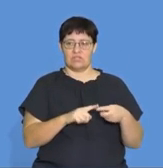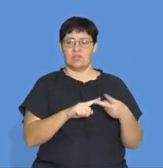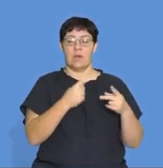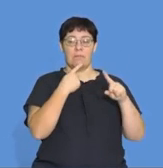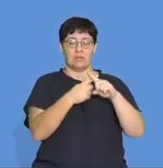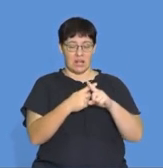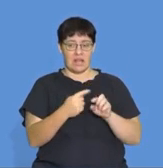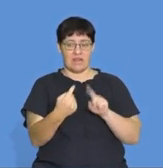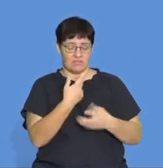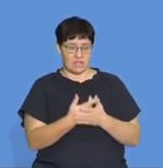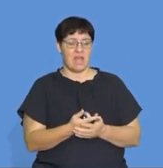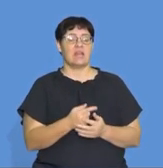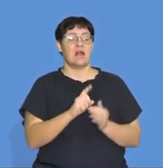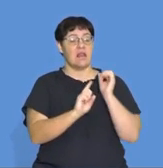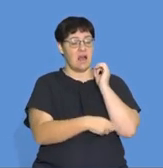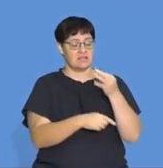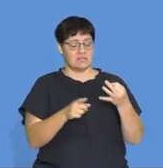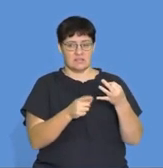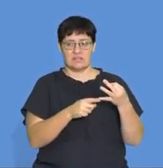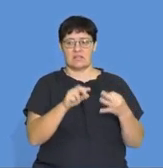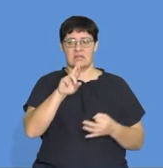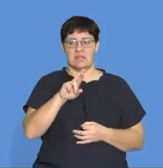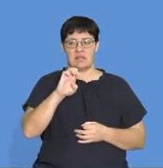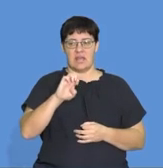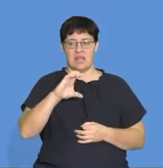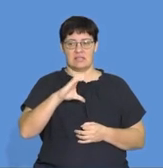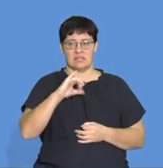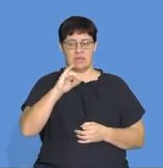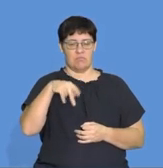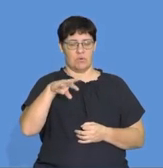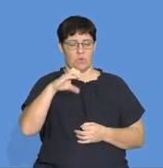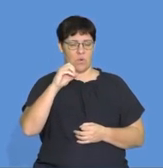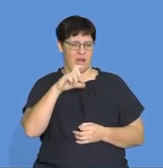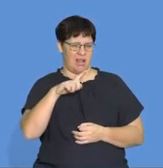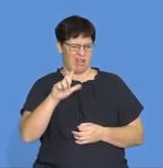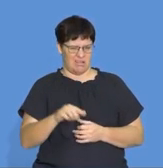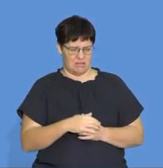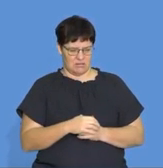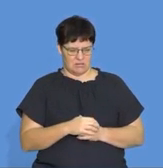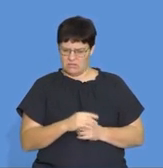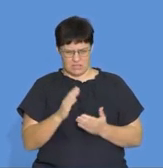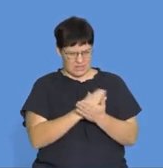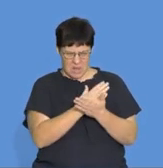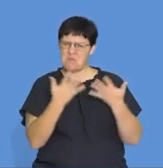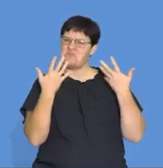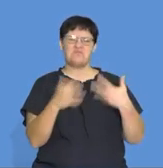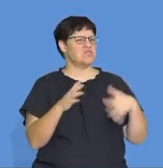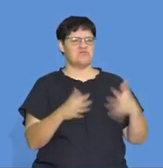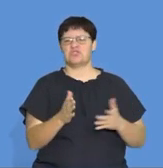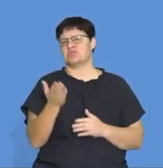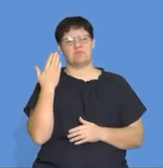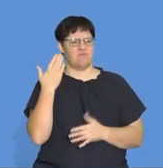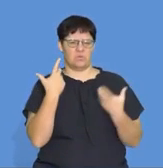number two, and lastly, what you call a reciprocal. I know that some of them, you've done them at